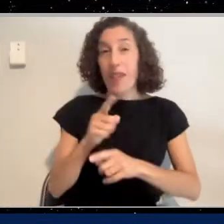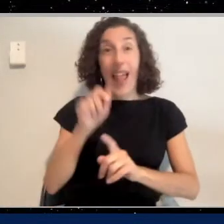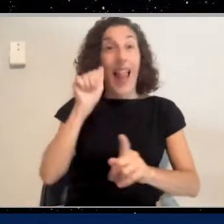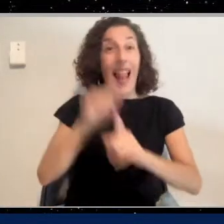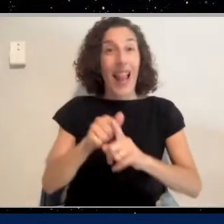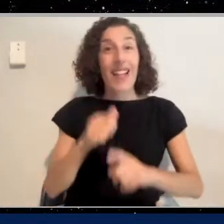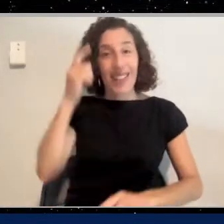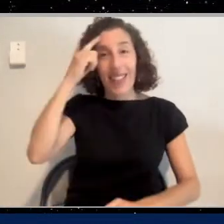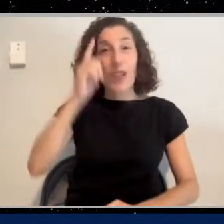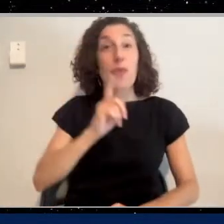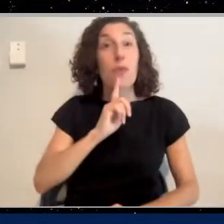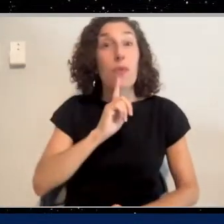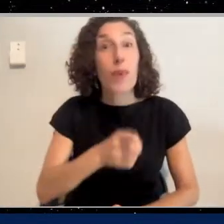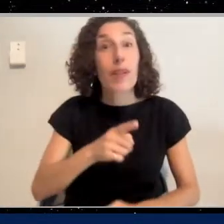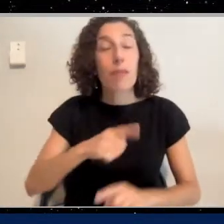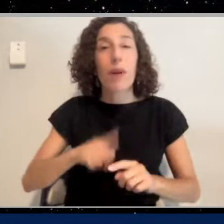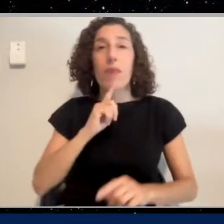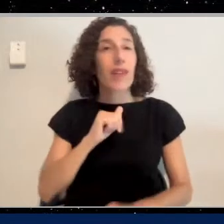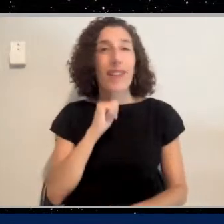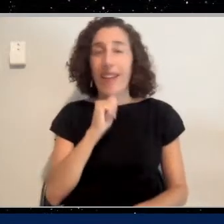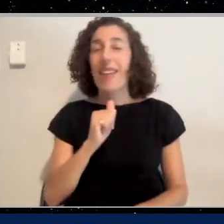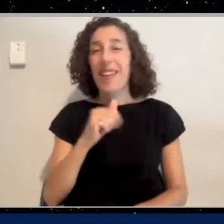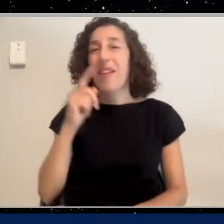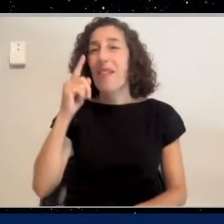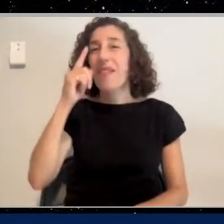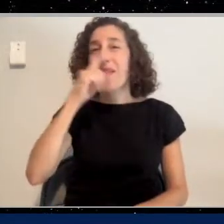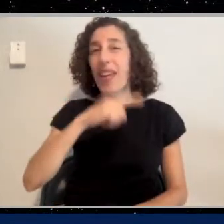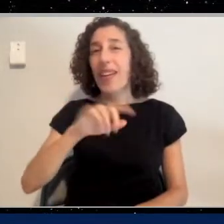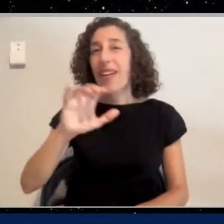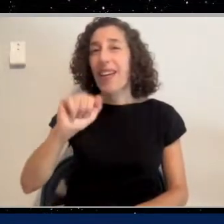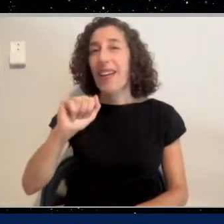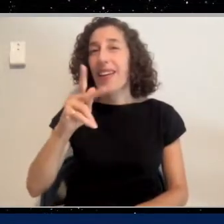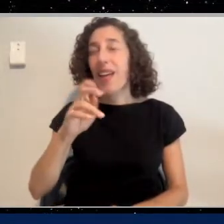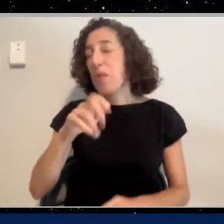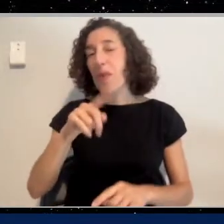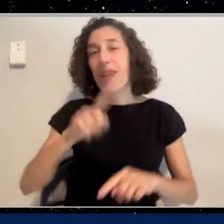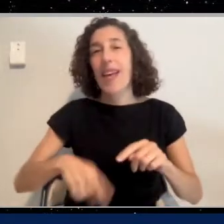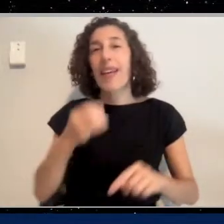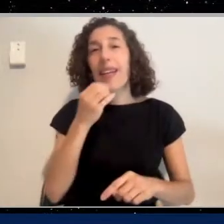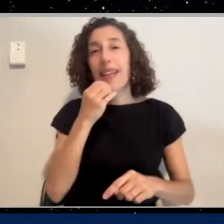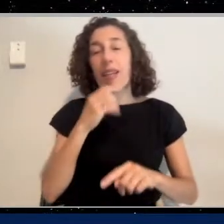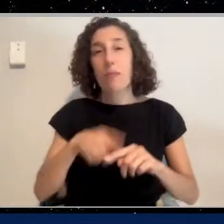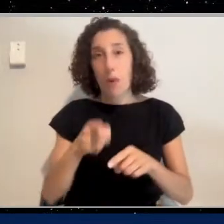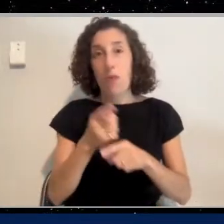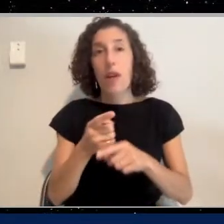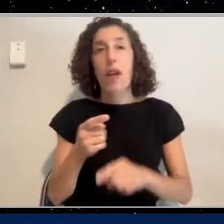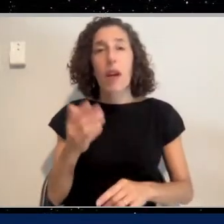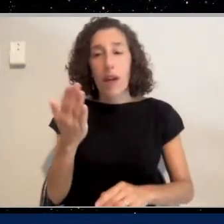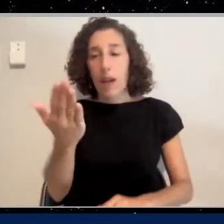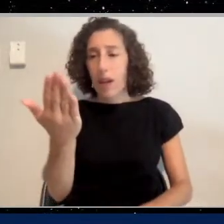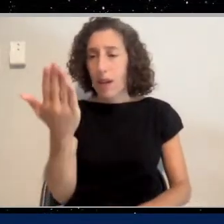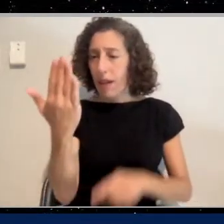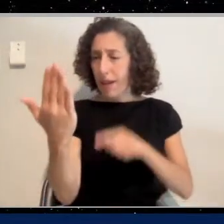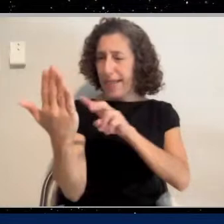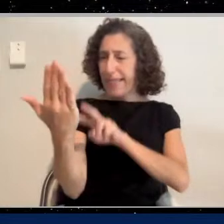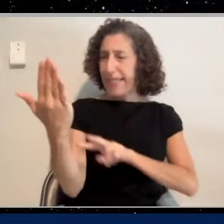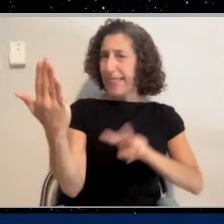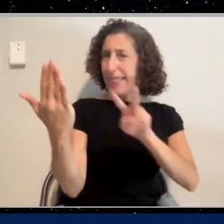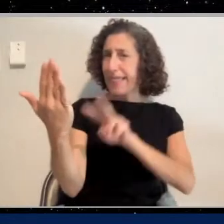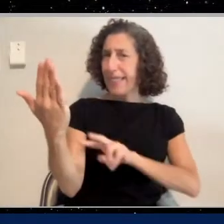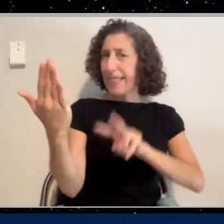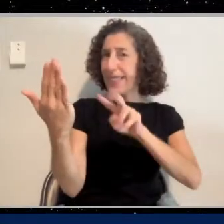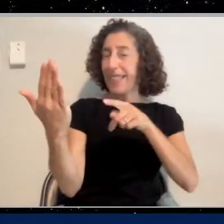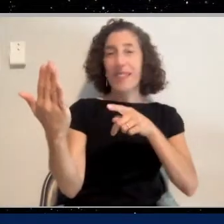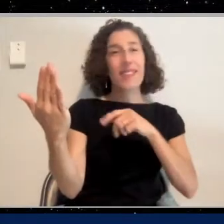people stop and like take closer looks at it and before figuring out that it's plastic.